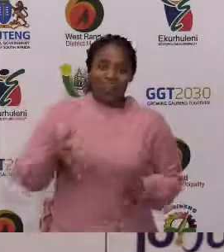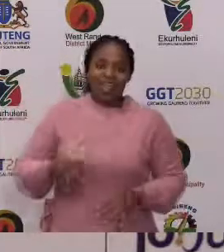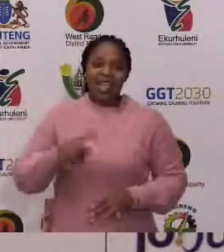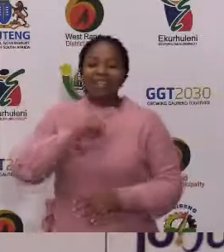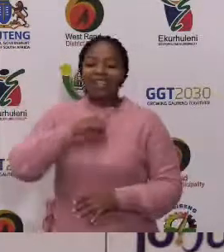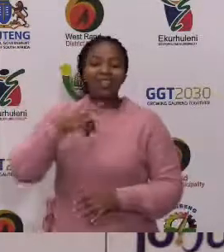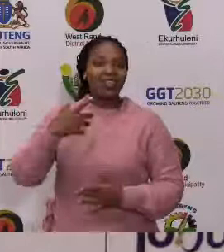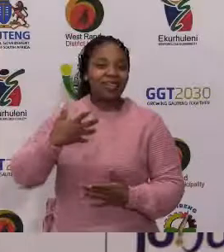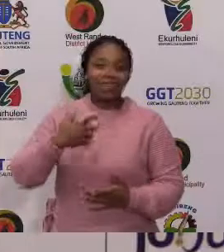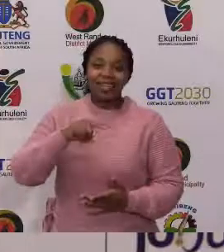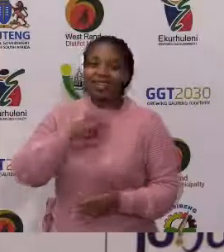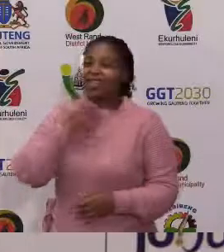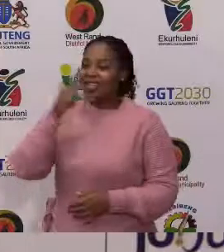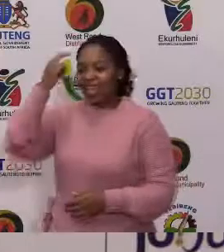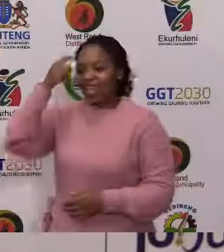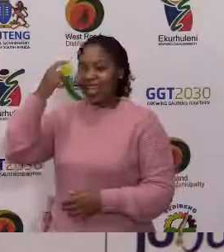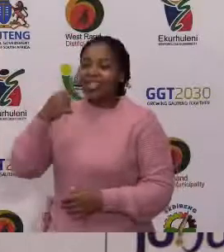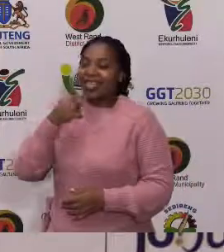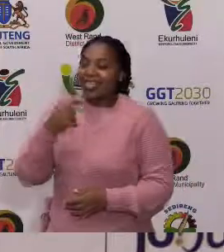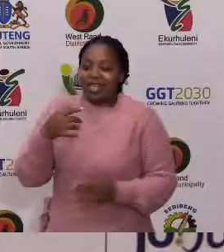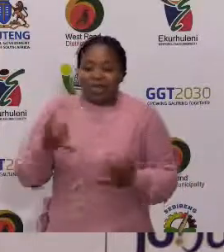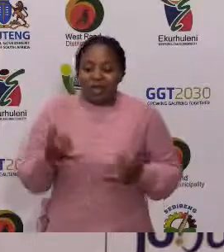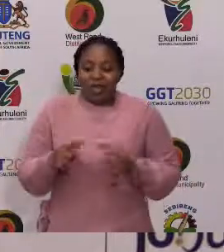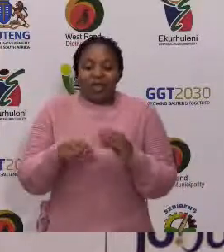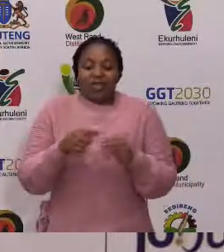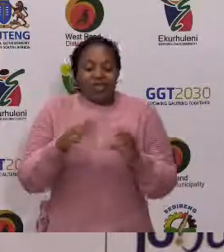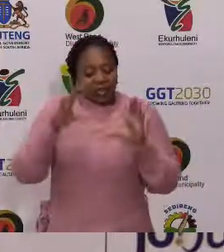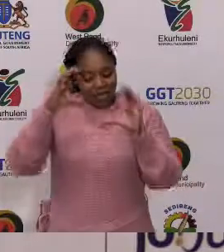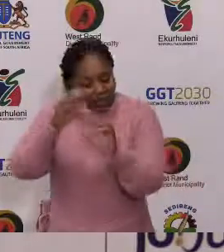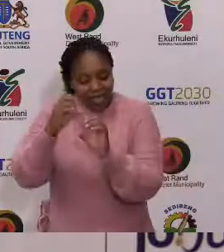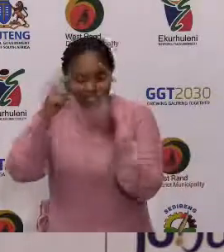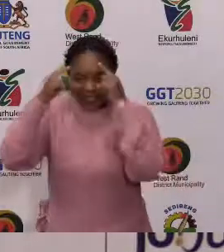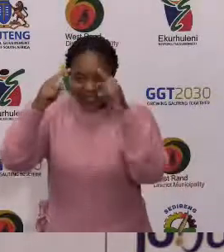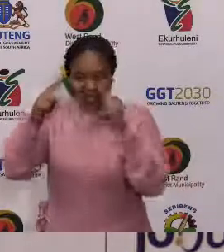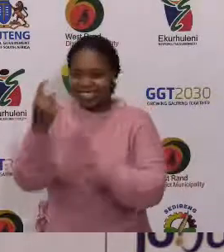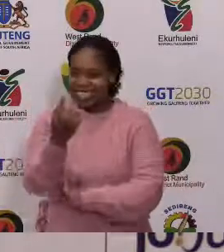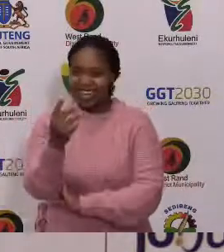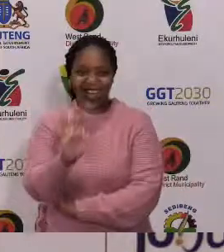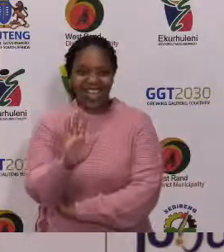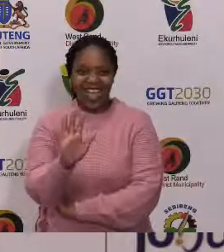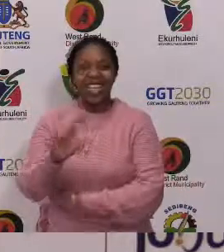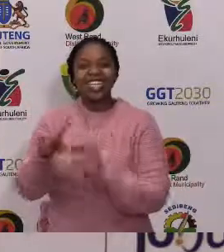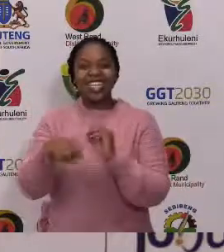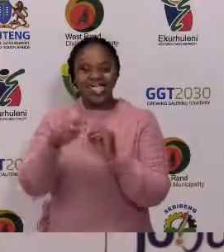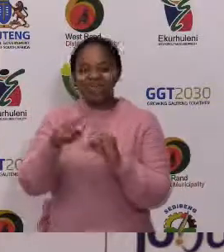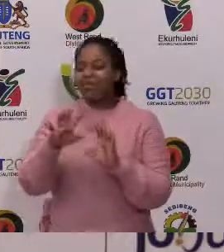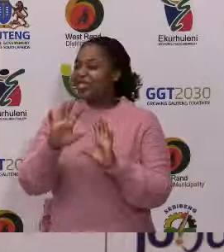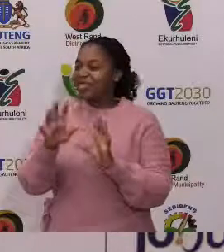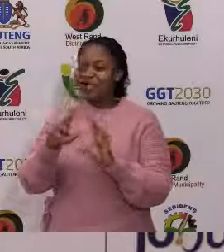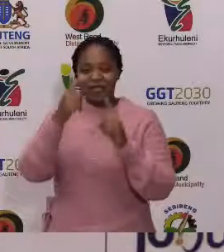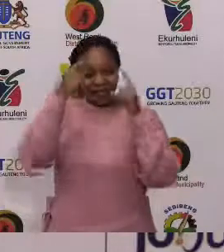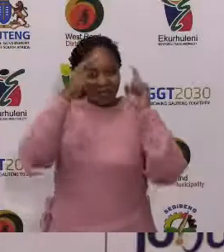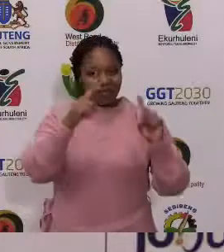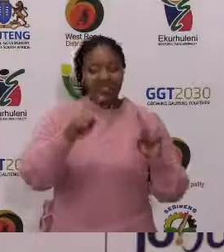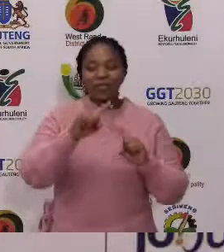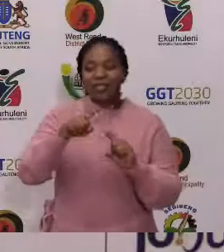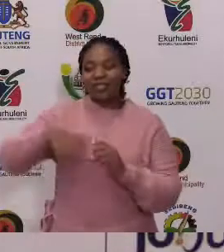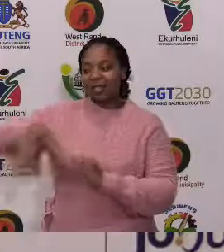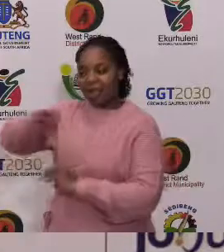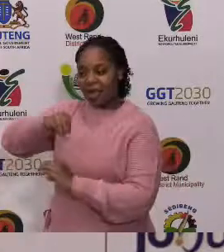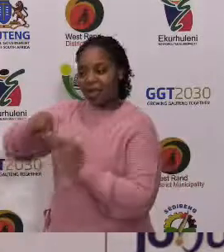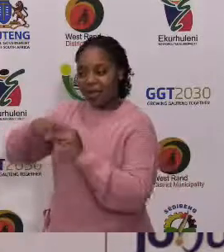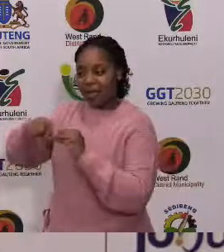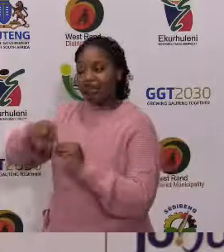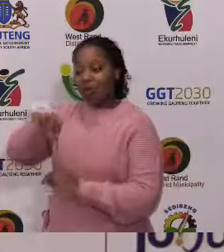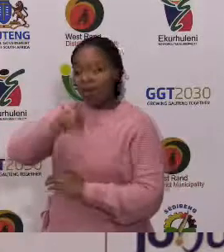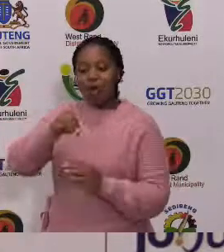that today it was about vets. No, it's not about vets, it's about COVID. But the full